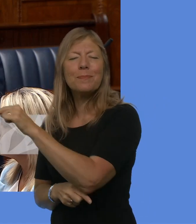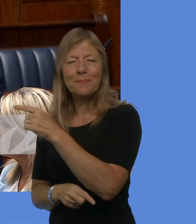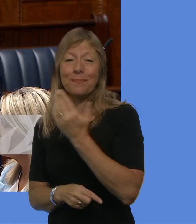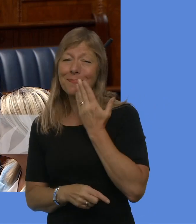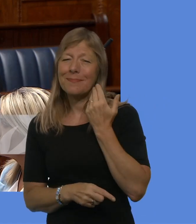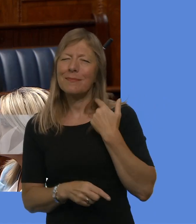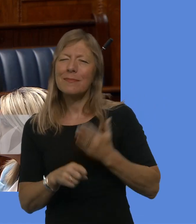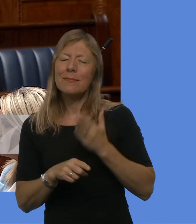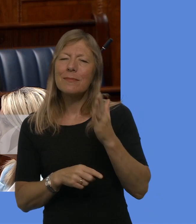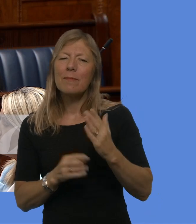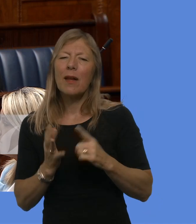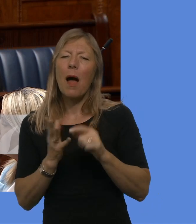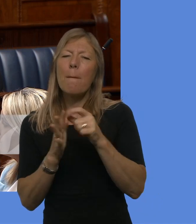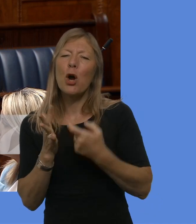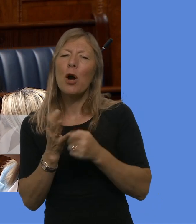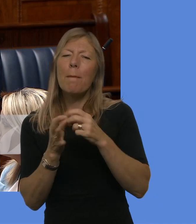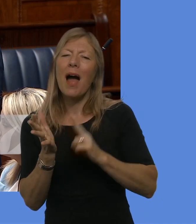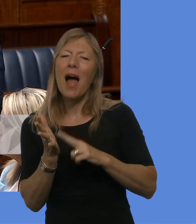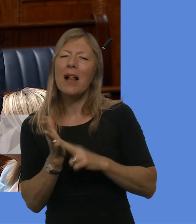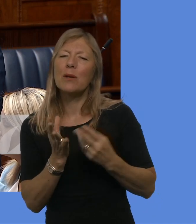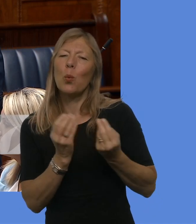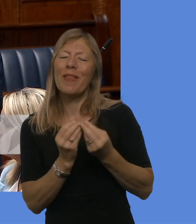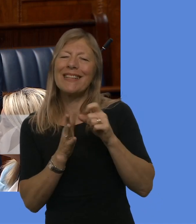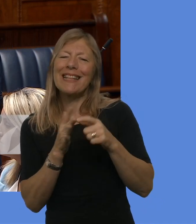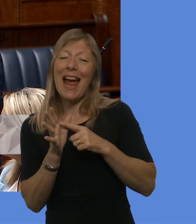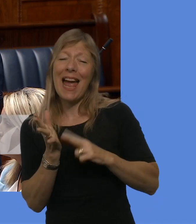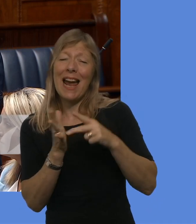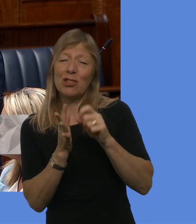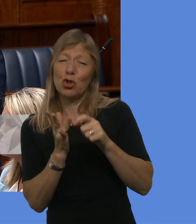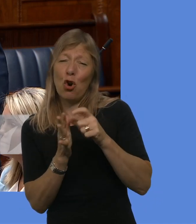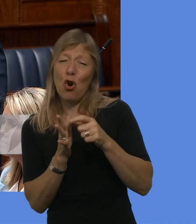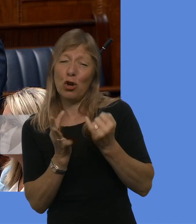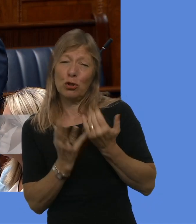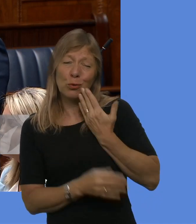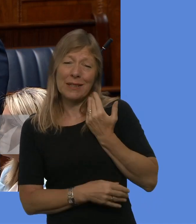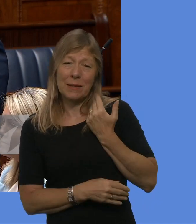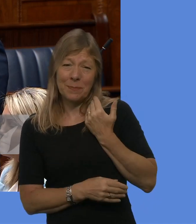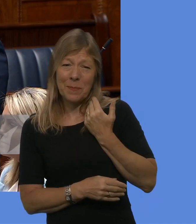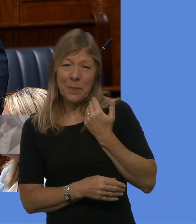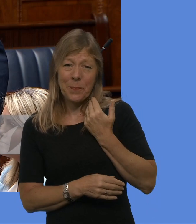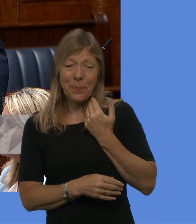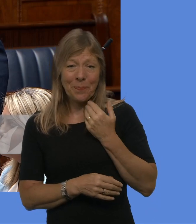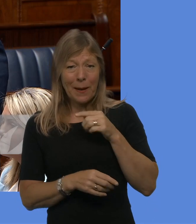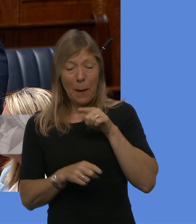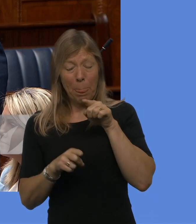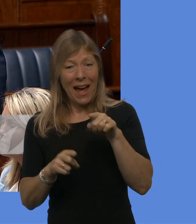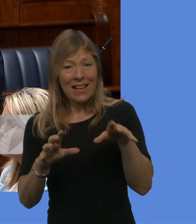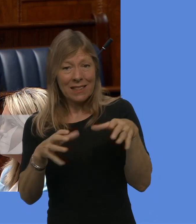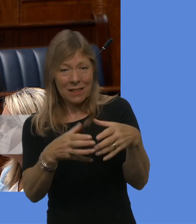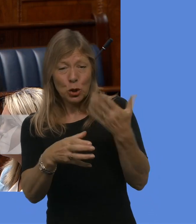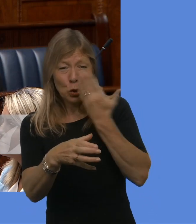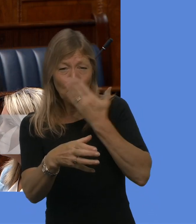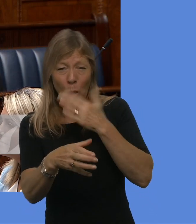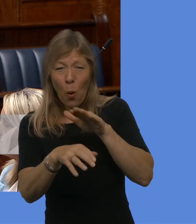constituency colleague Diane Dodds. Over 21 newcomers within that school environment. I was at